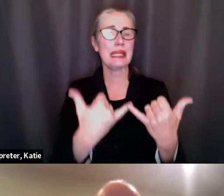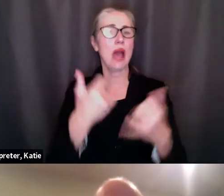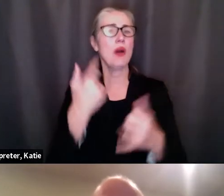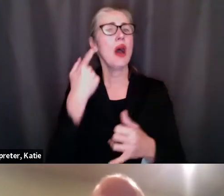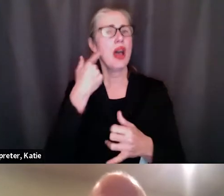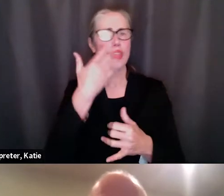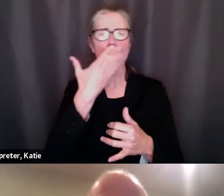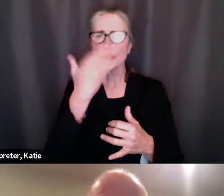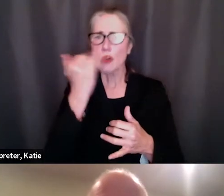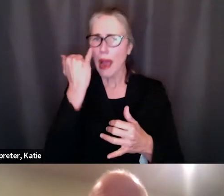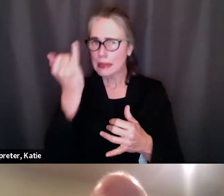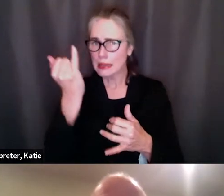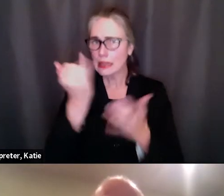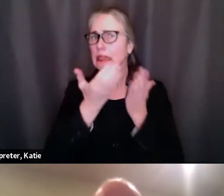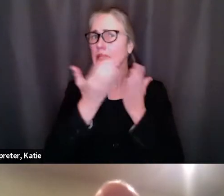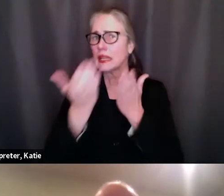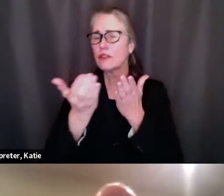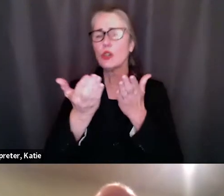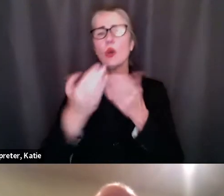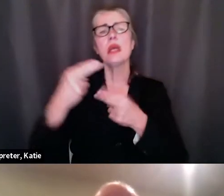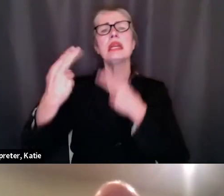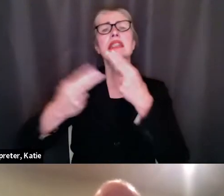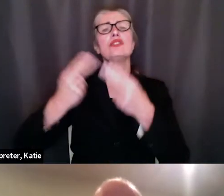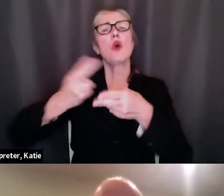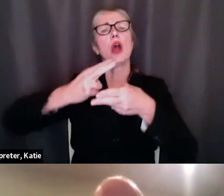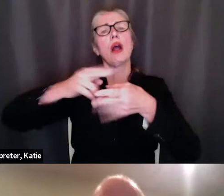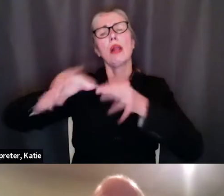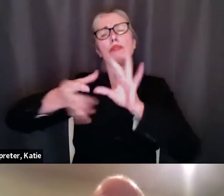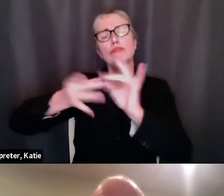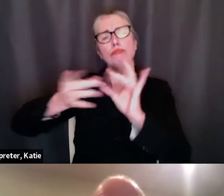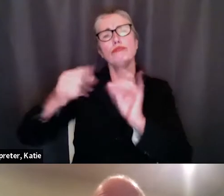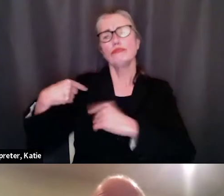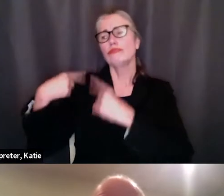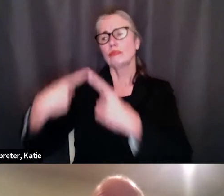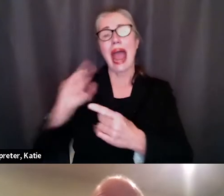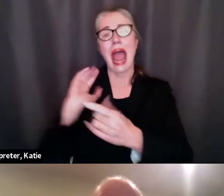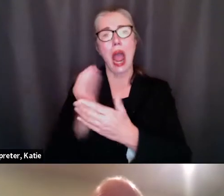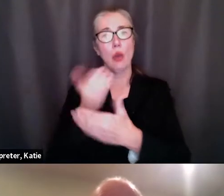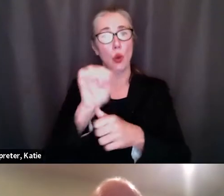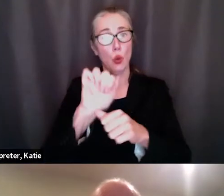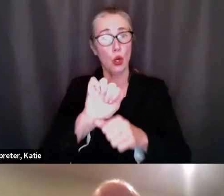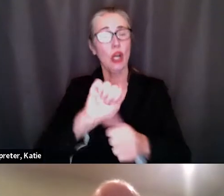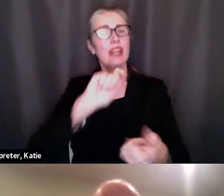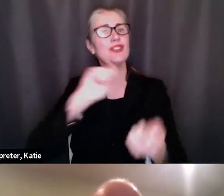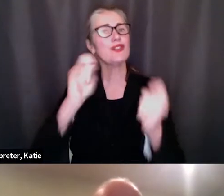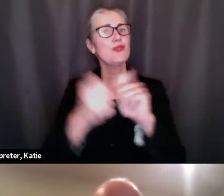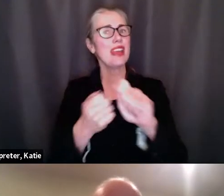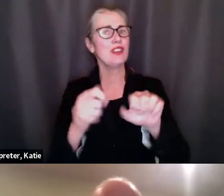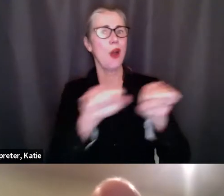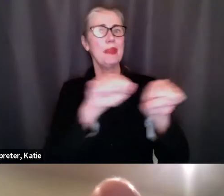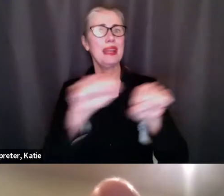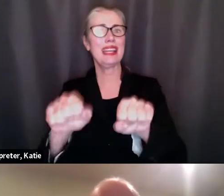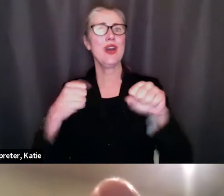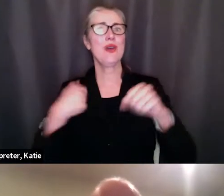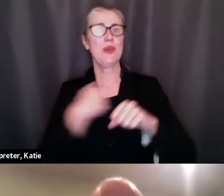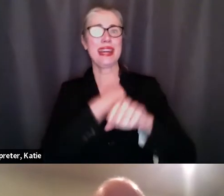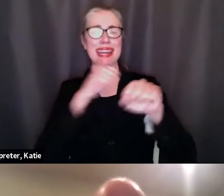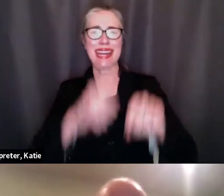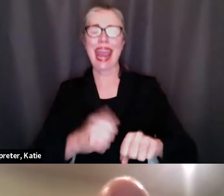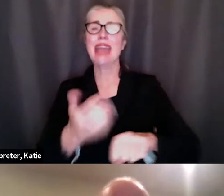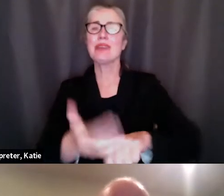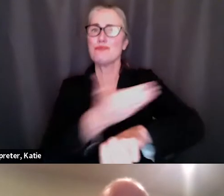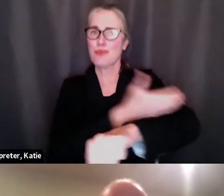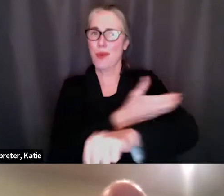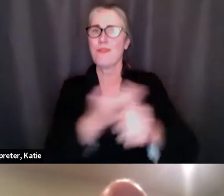be appropriate to provide a brief historical context and understanding of our work that has helped transform our ability to evaluate and improve student